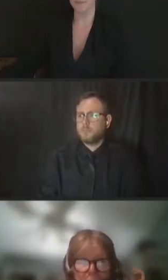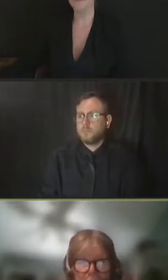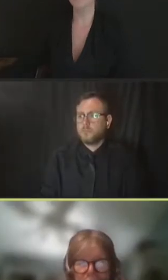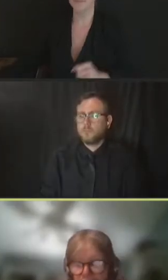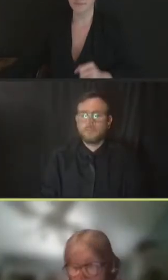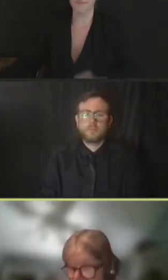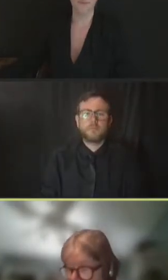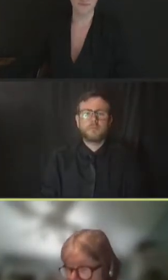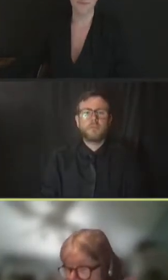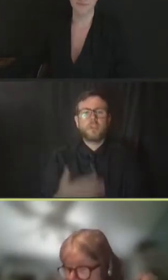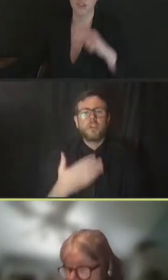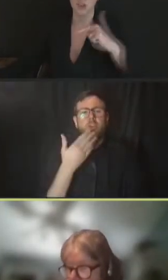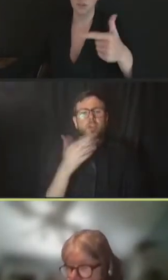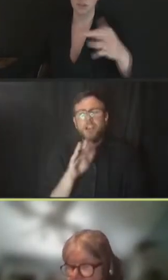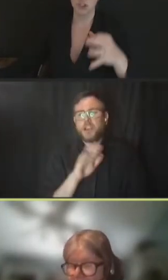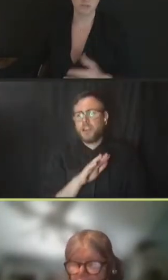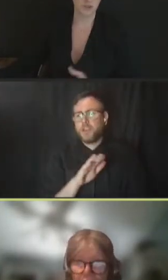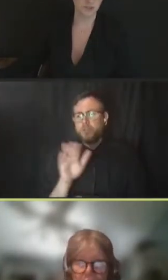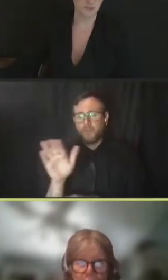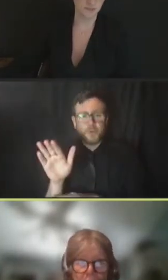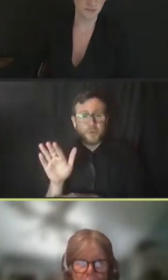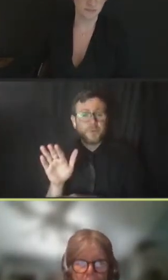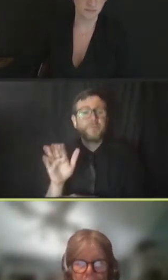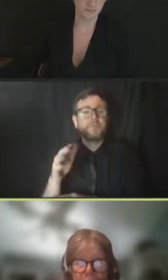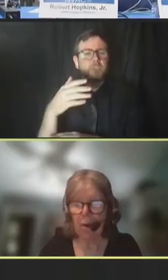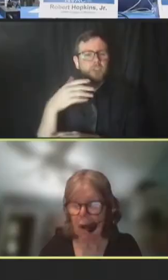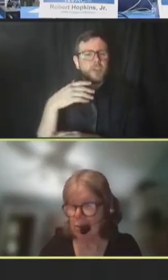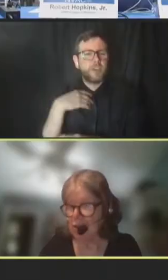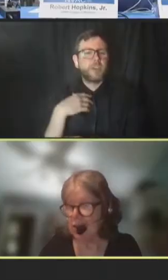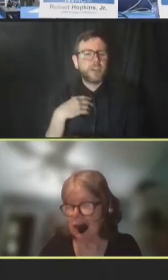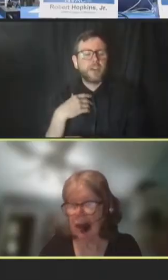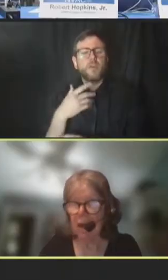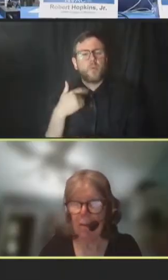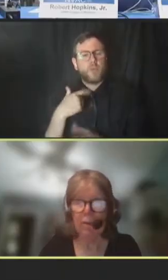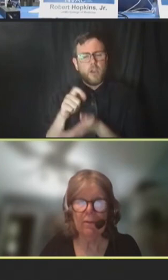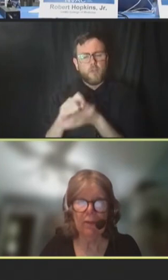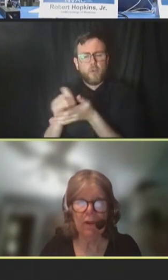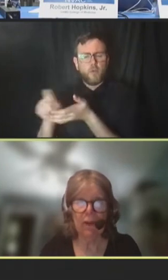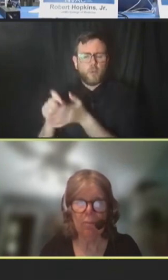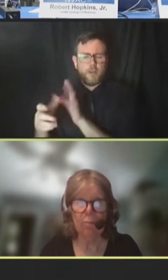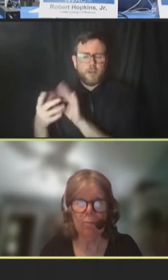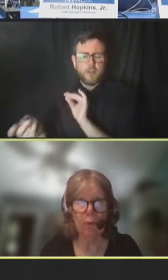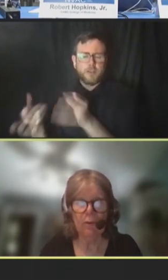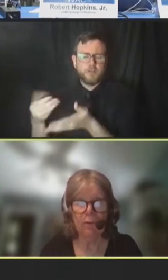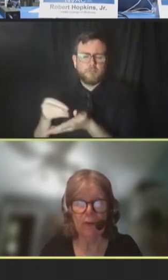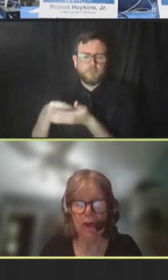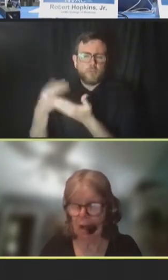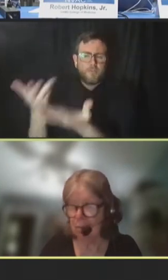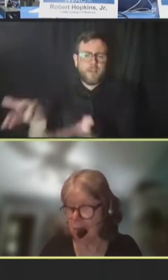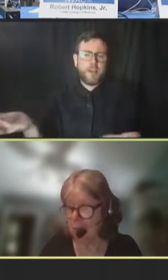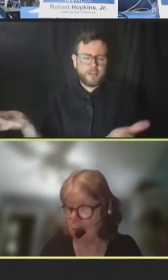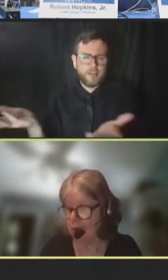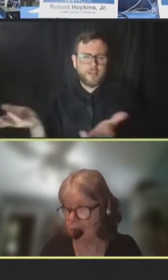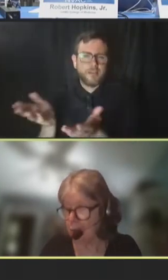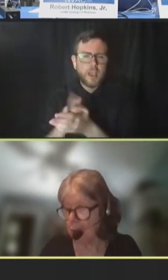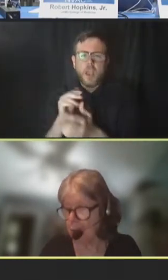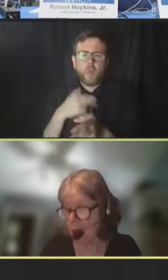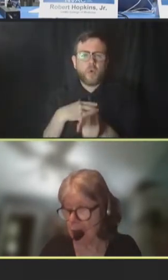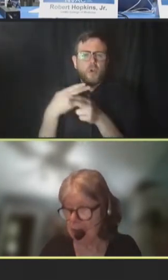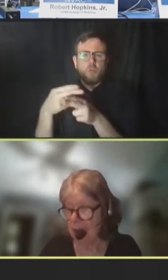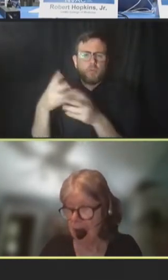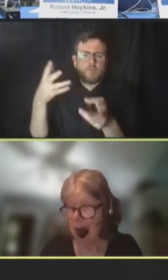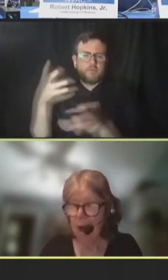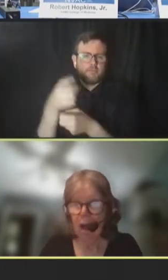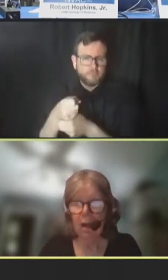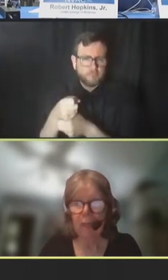Good afternoon. We did provide written comments, so I will just make a couple of very brief verbal